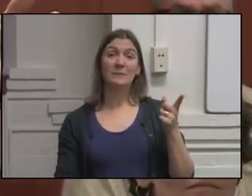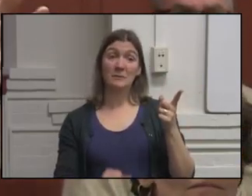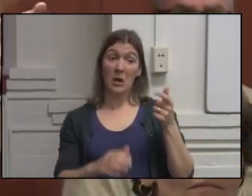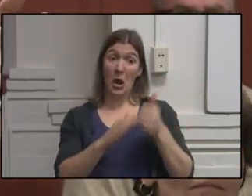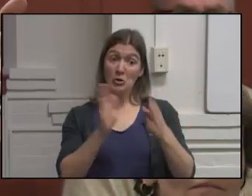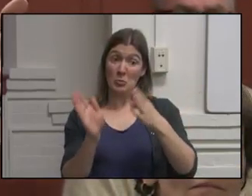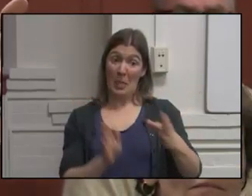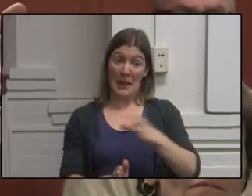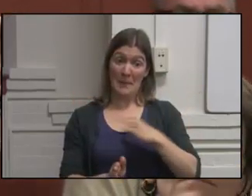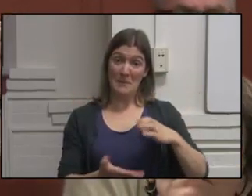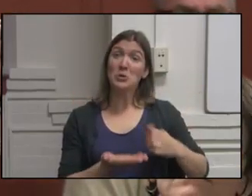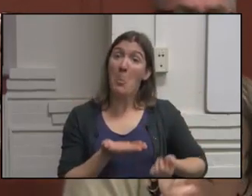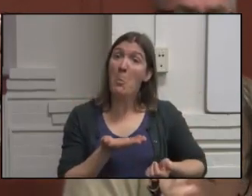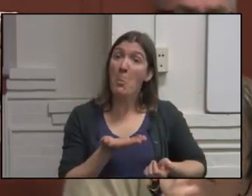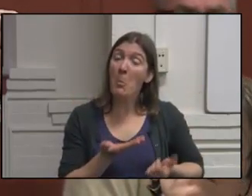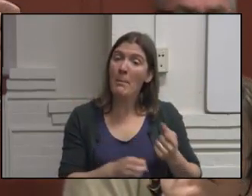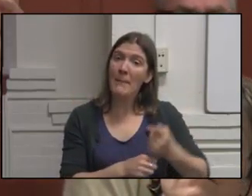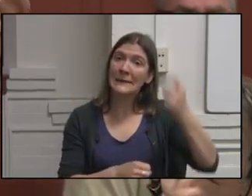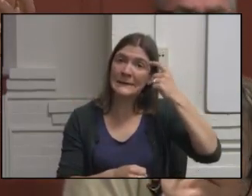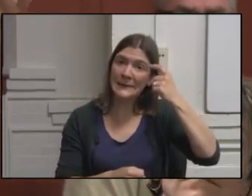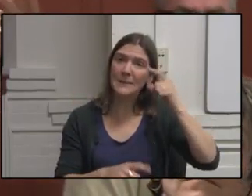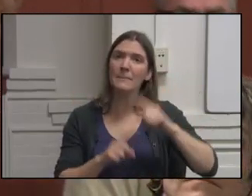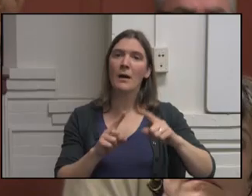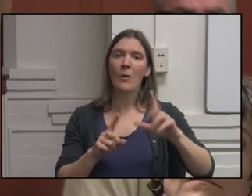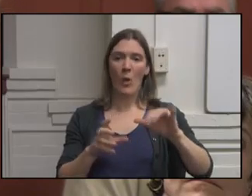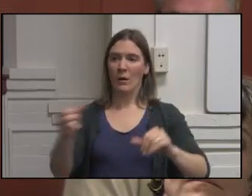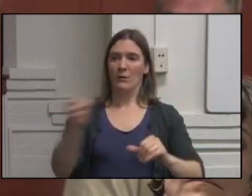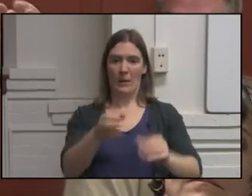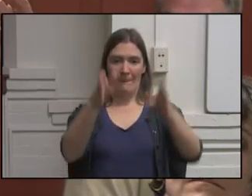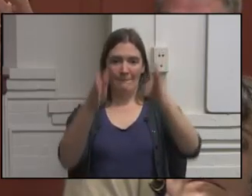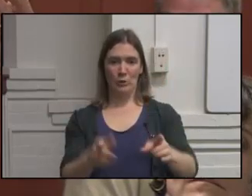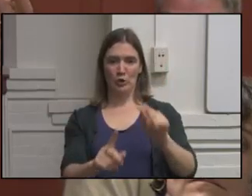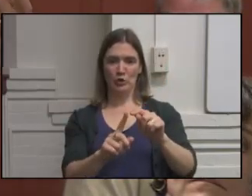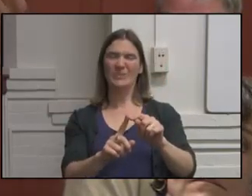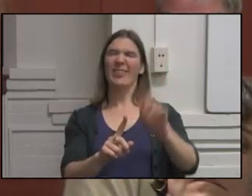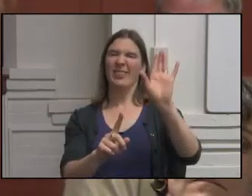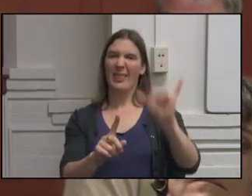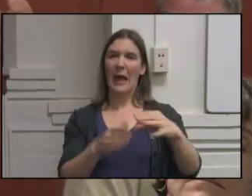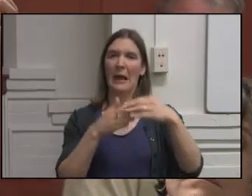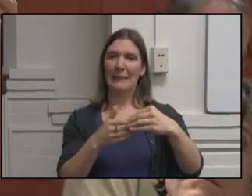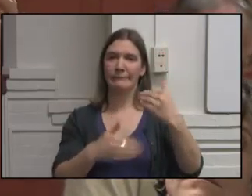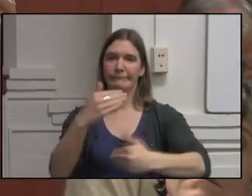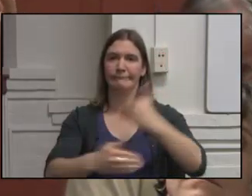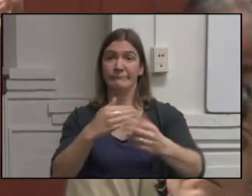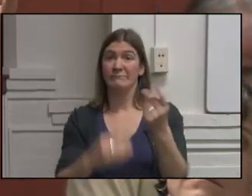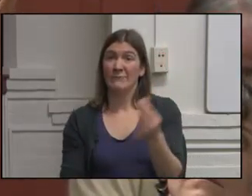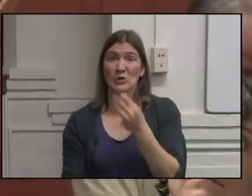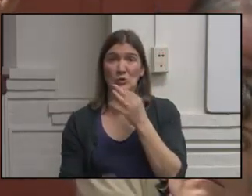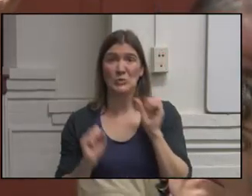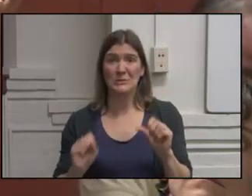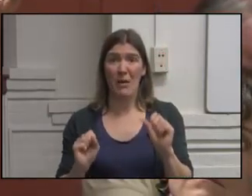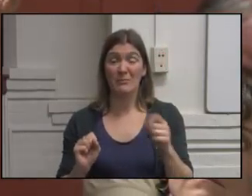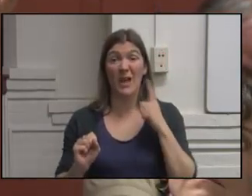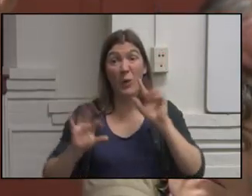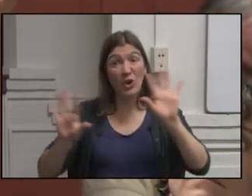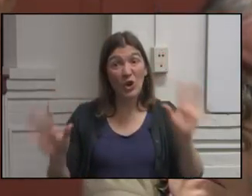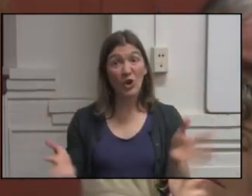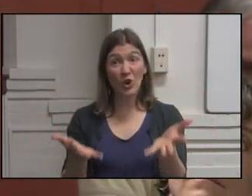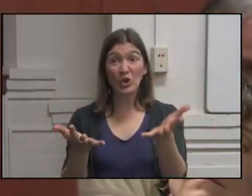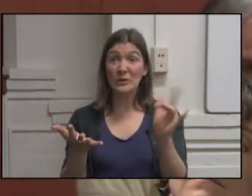makes a lot of sense to me, but having a position installed, you know, as quickly as possible. And I would encourage